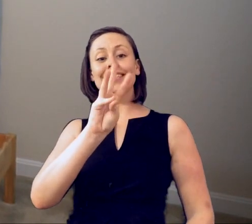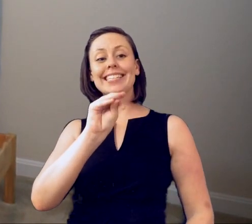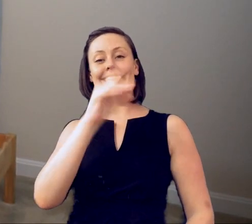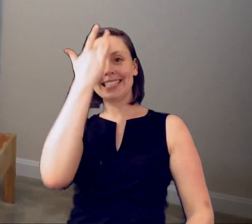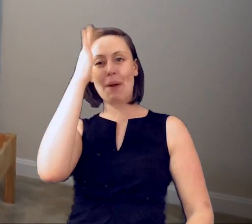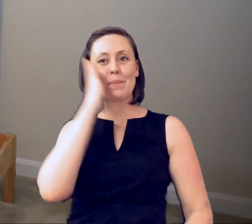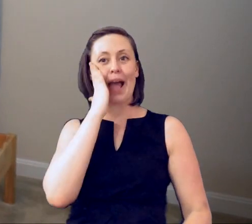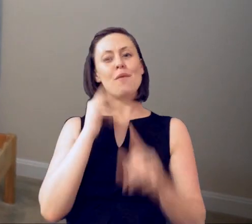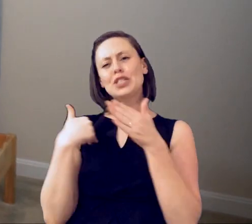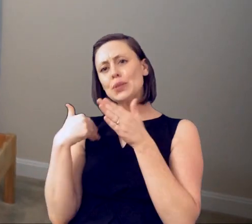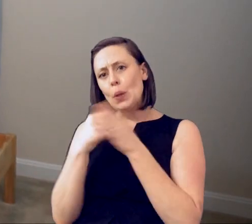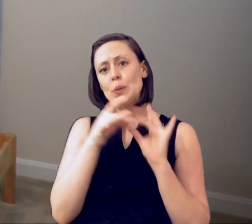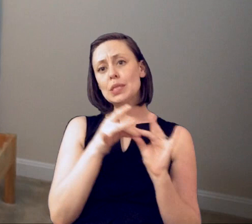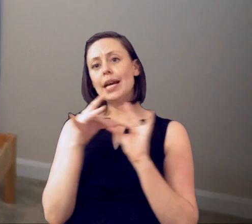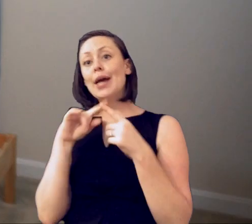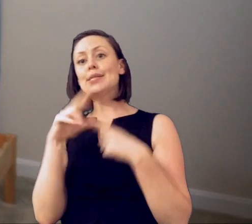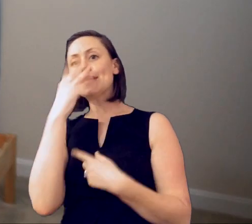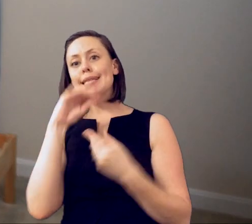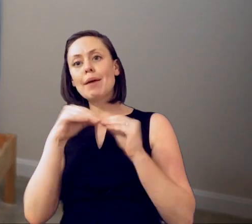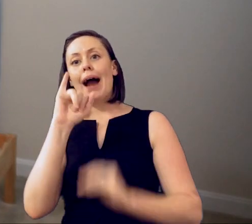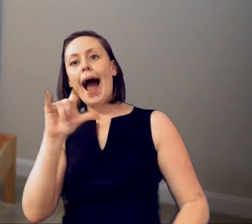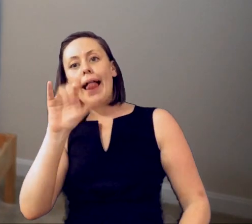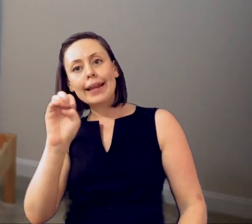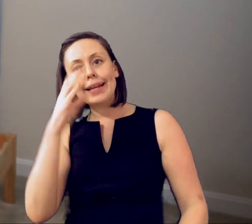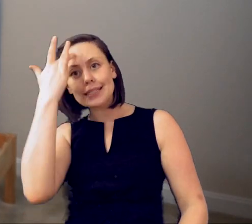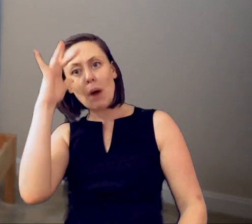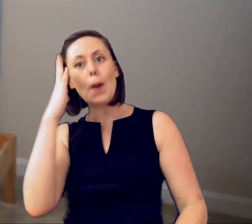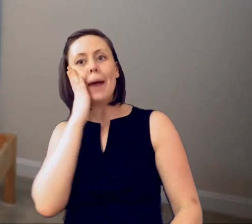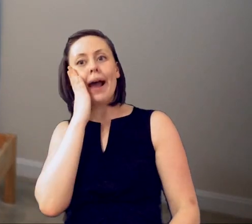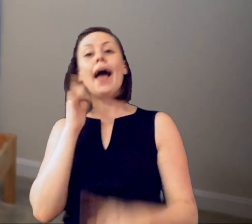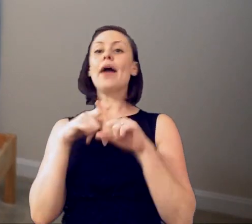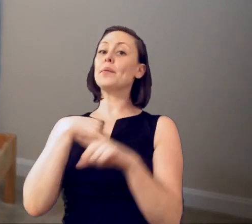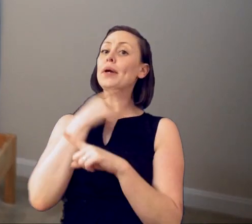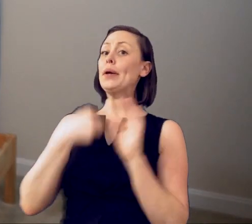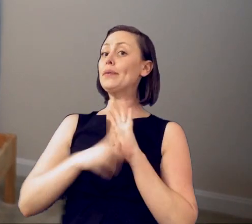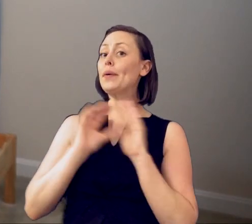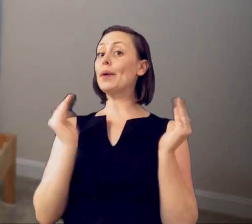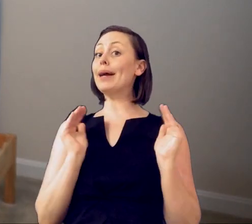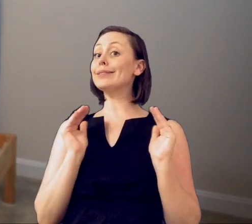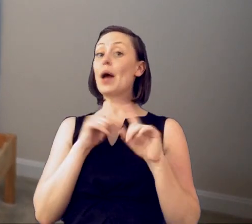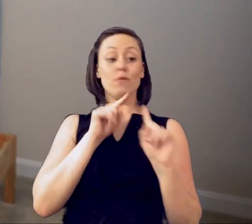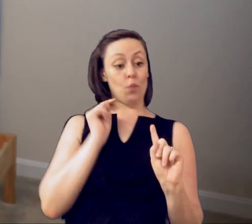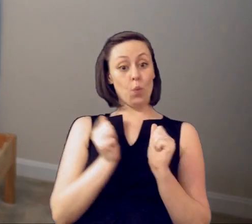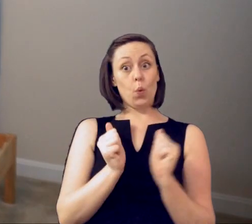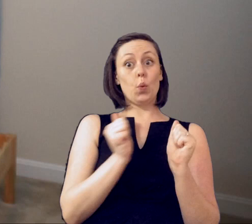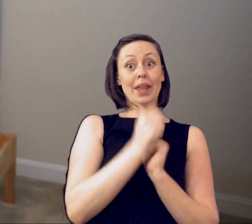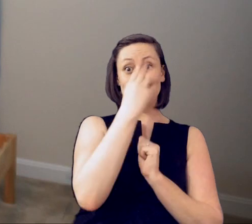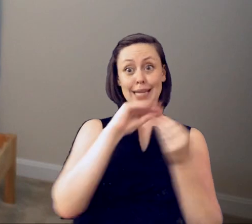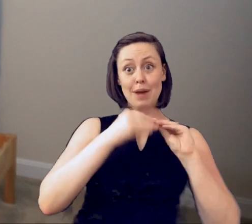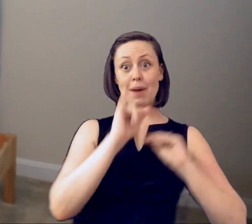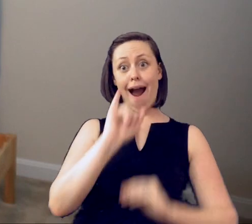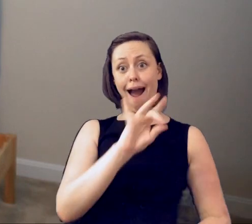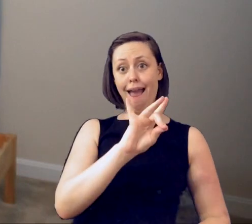360 smart bed, which is closely related to the Sleep Number ILE smart bed, and we are going to go through a comparison between the